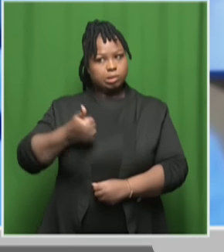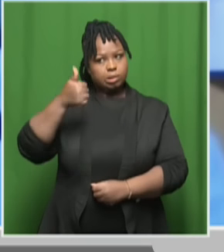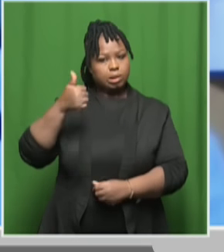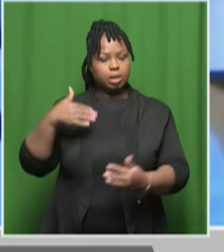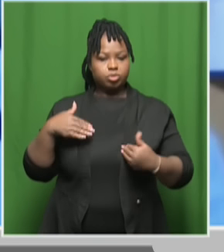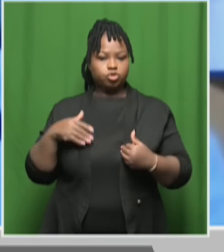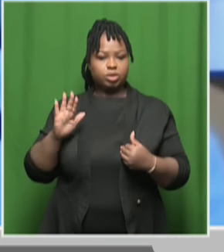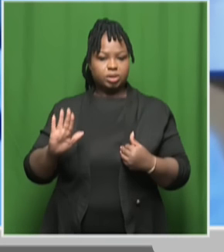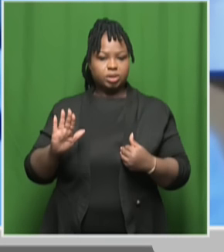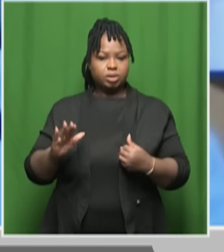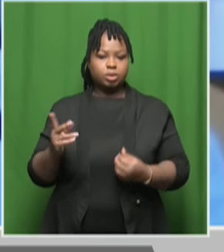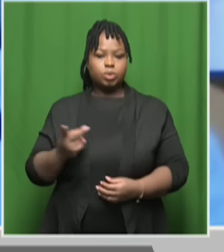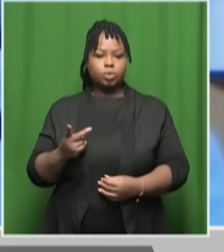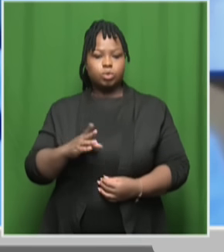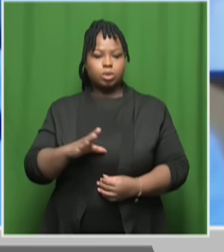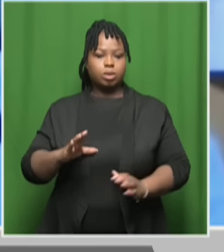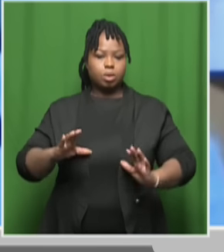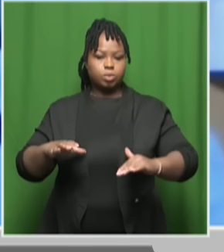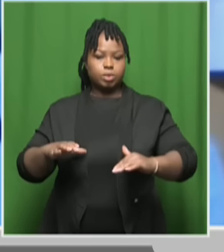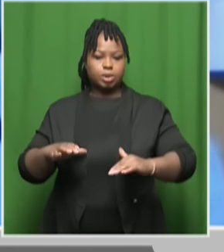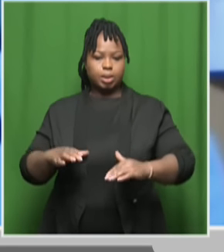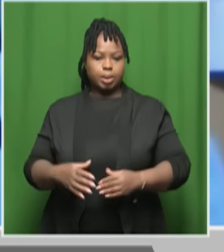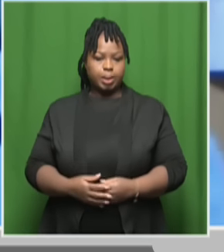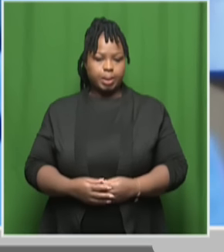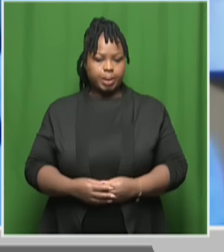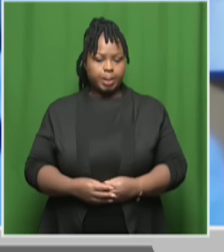administration and council.